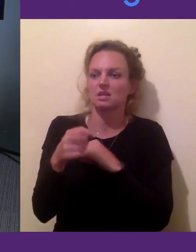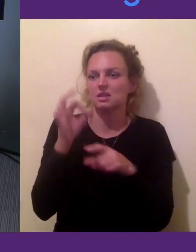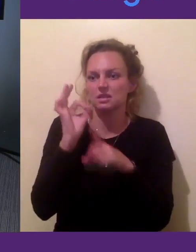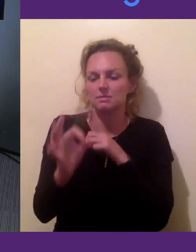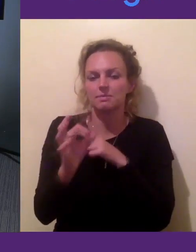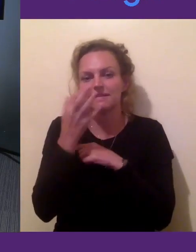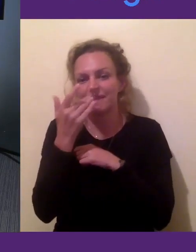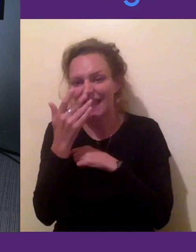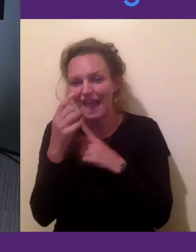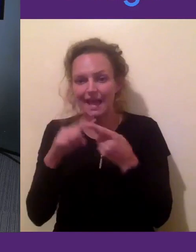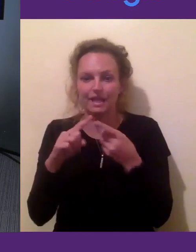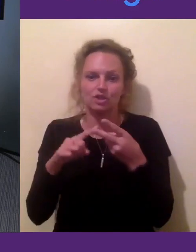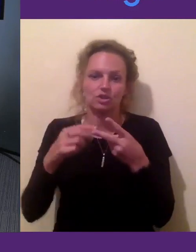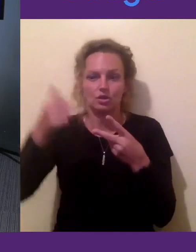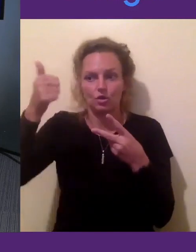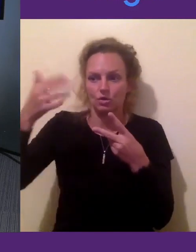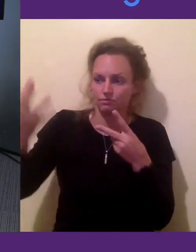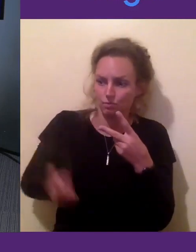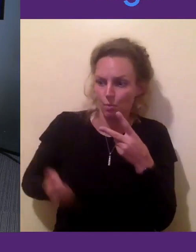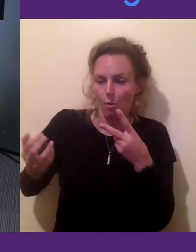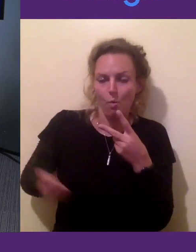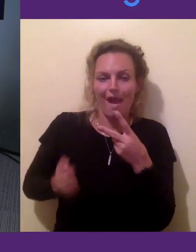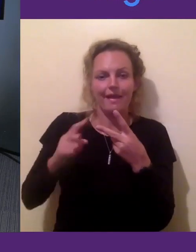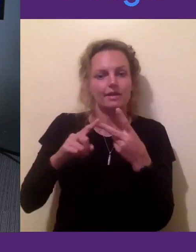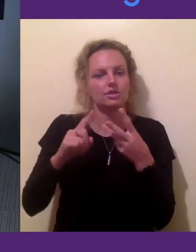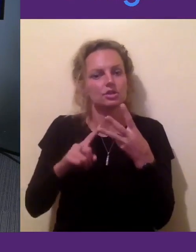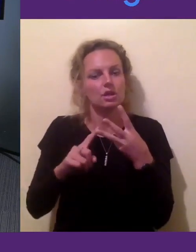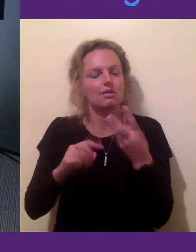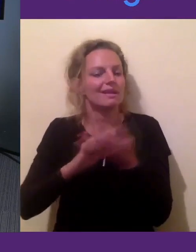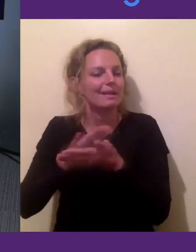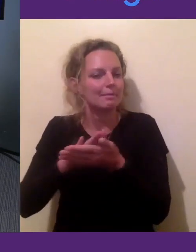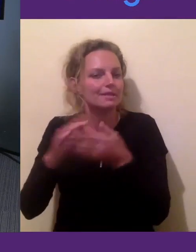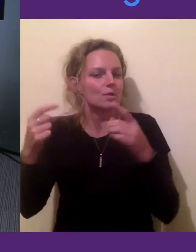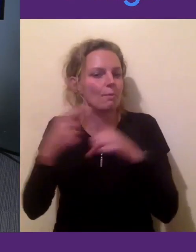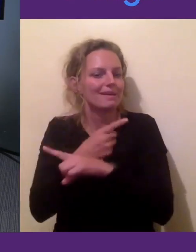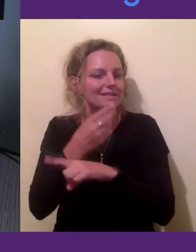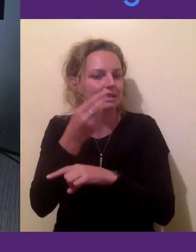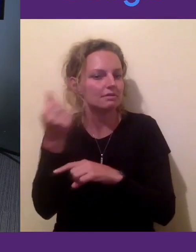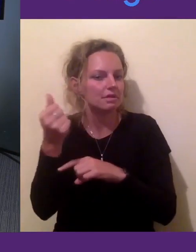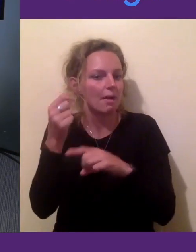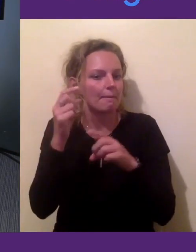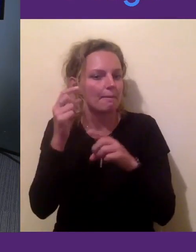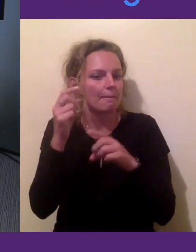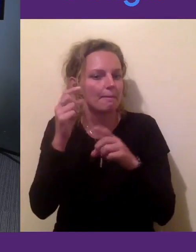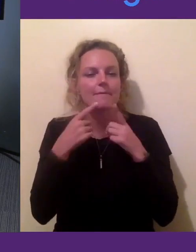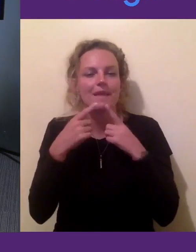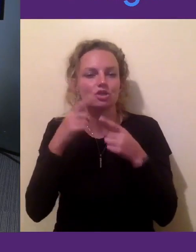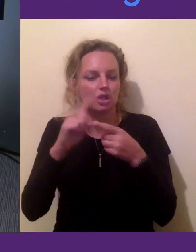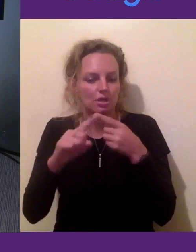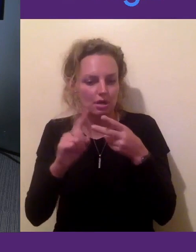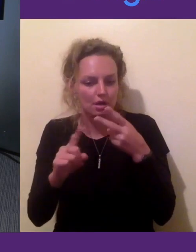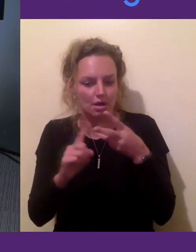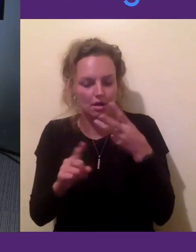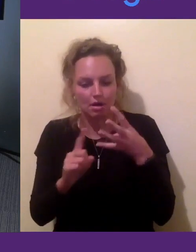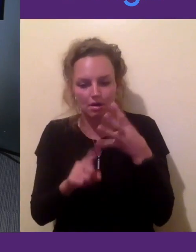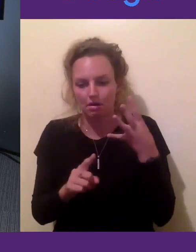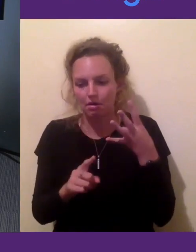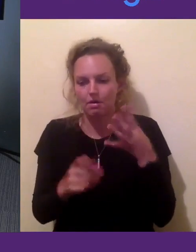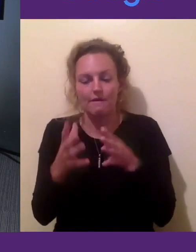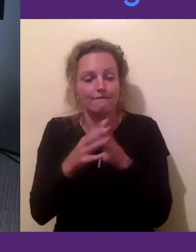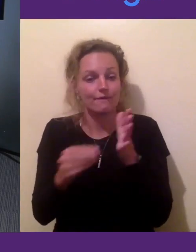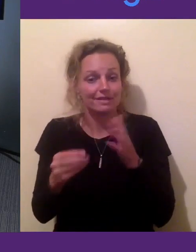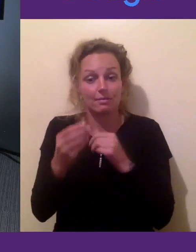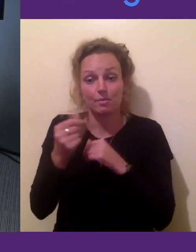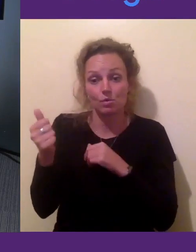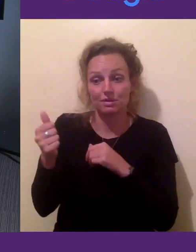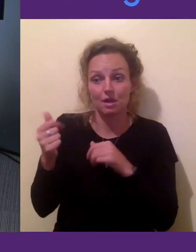forgetting certain points. So you have power users on the one side. For example, call center agents, they all work on the keyboard because they're paid by the second.